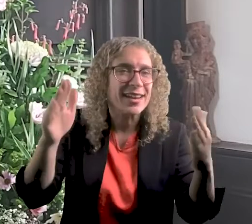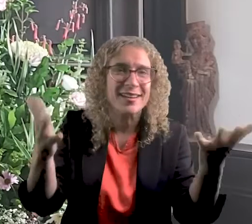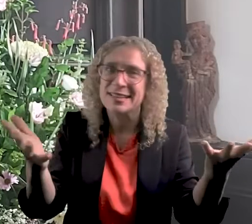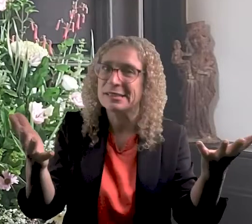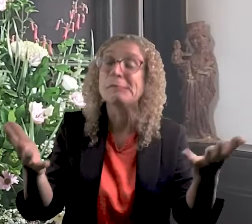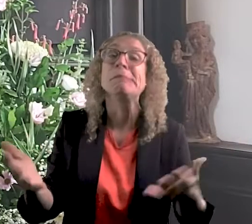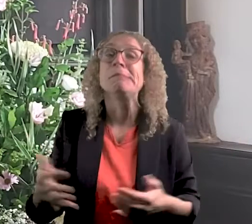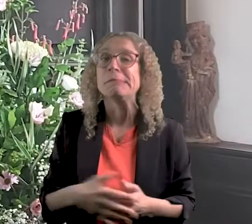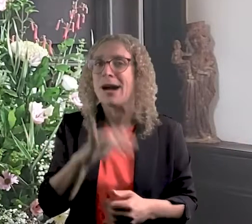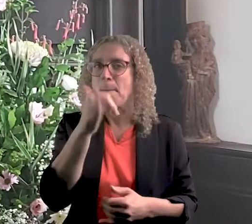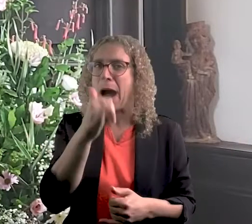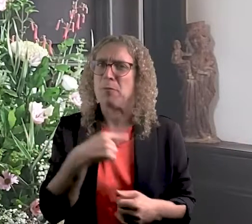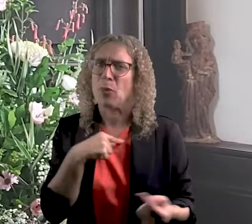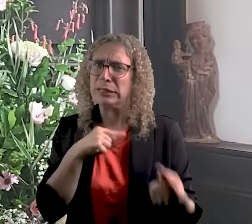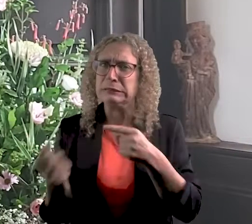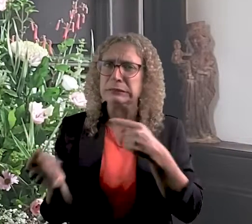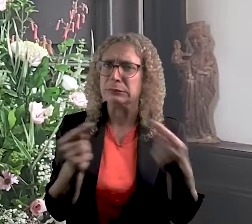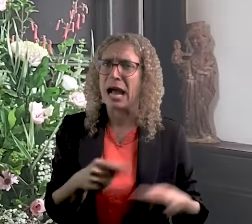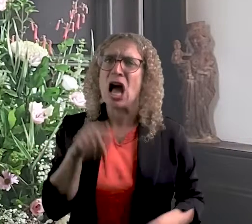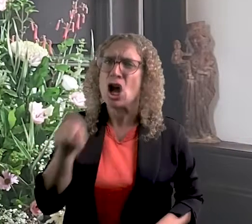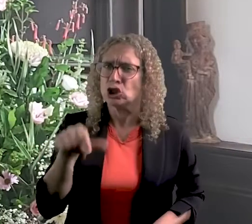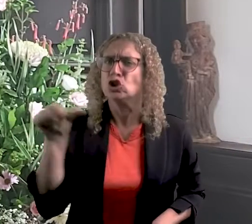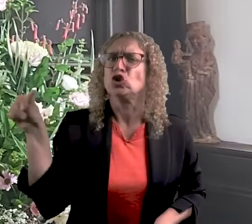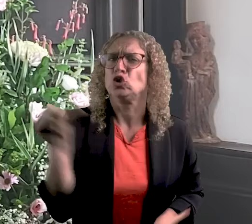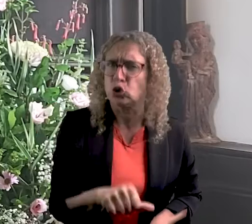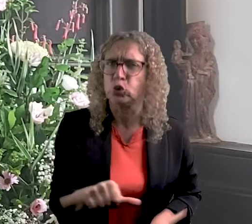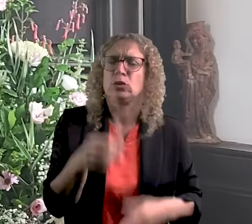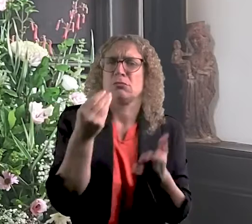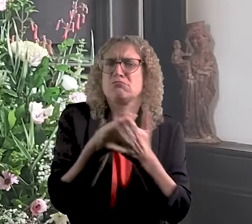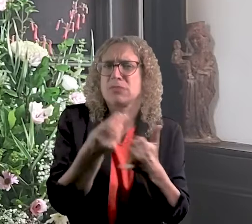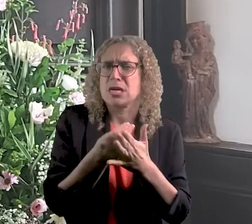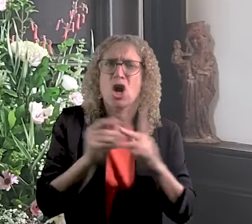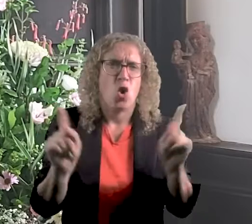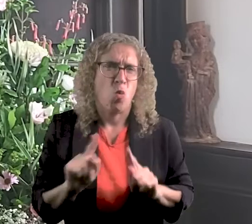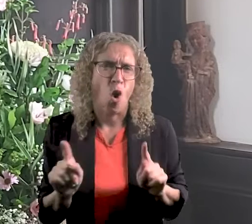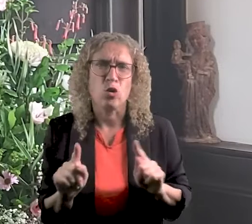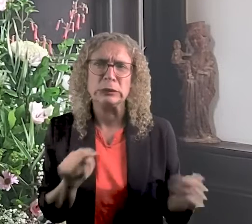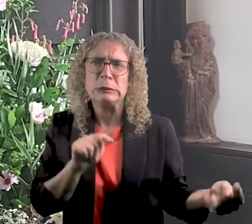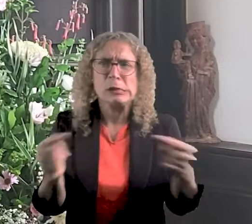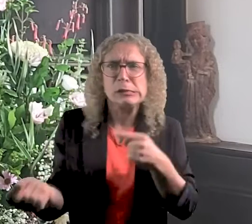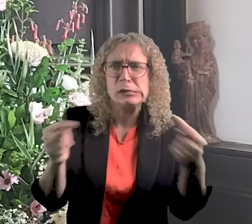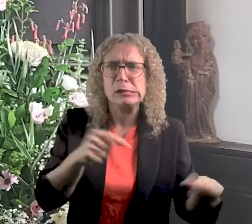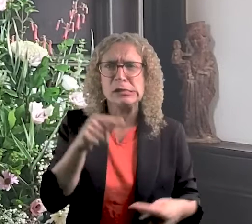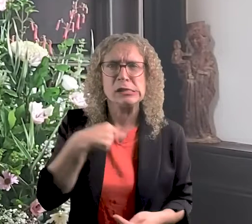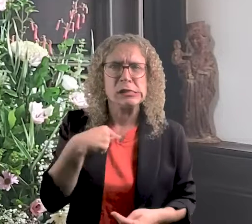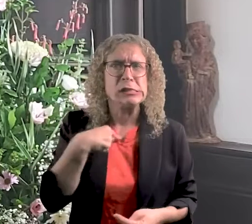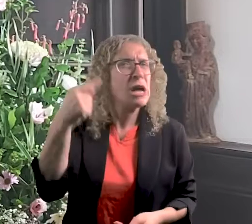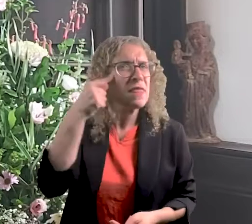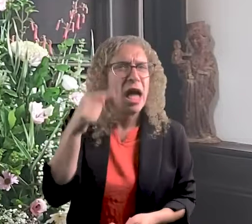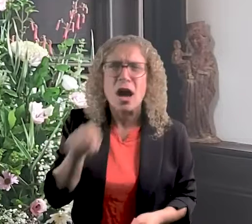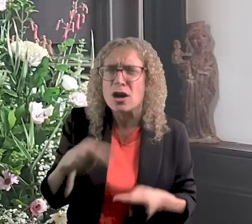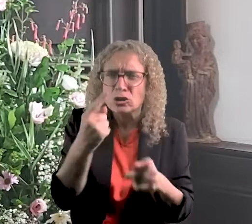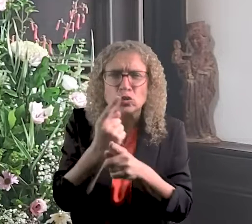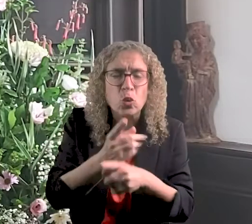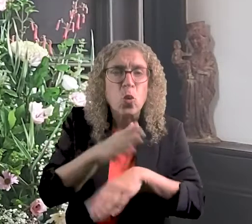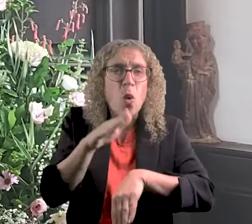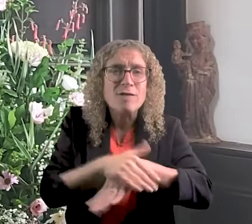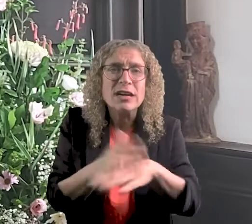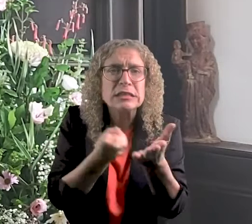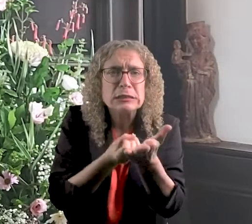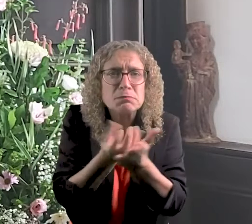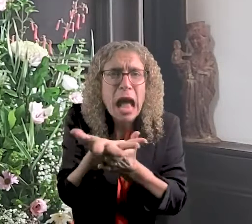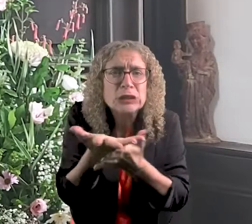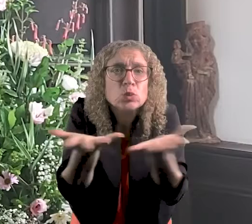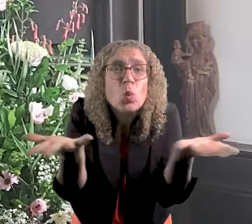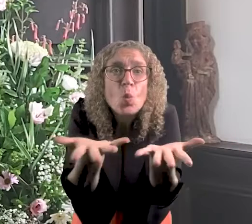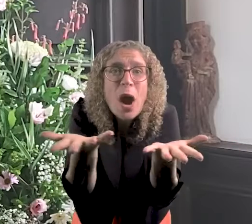of course, we instantly get into a debate there about what the man should have done with his money. And we mistakenly think that this is all about where